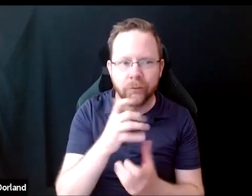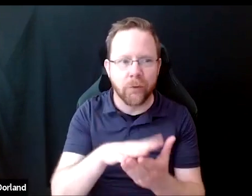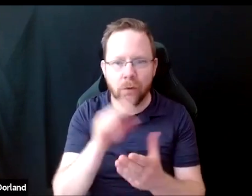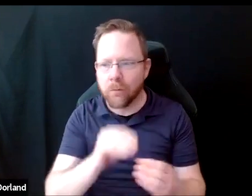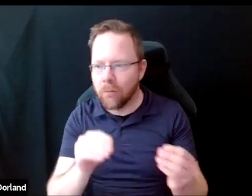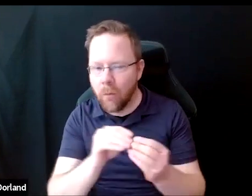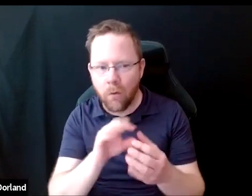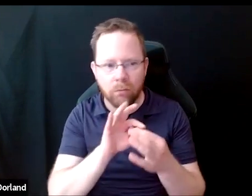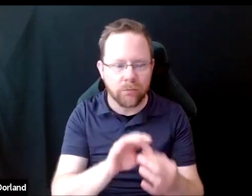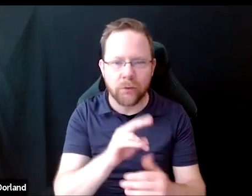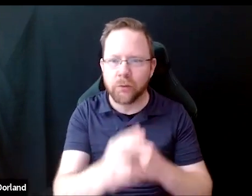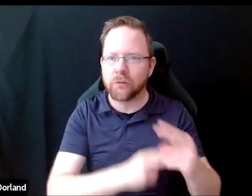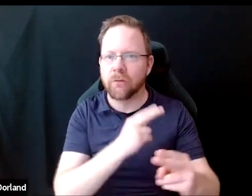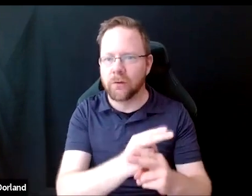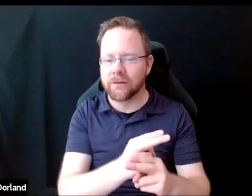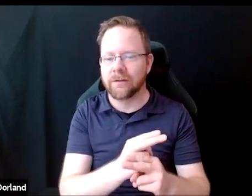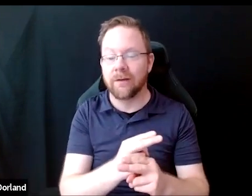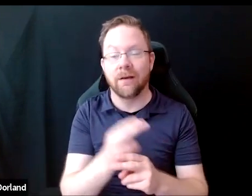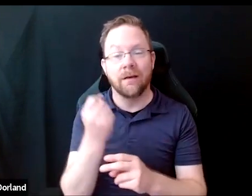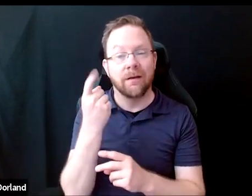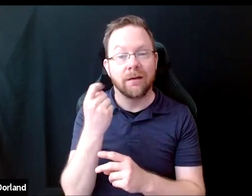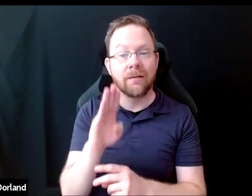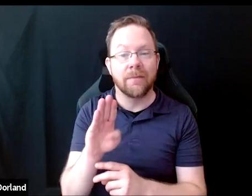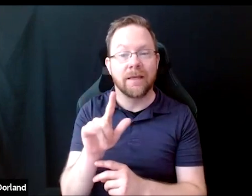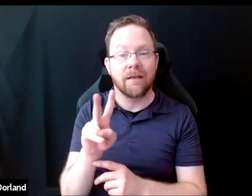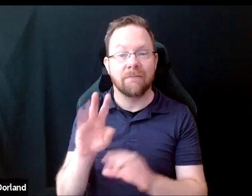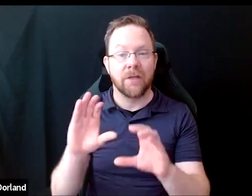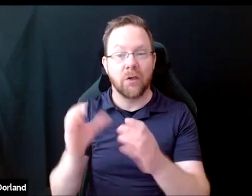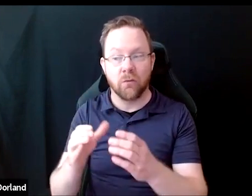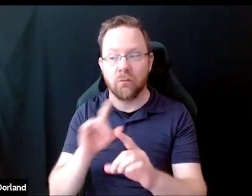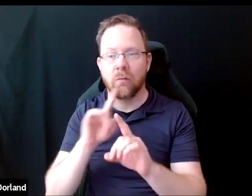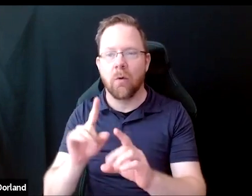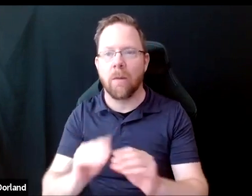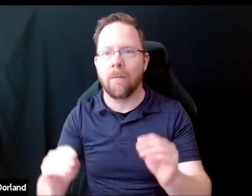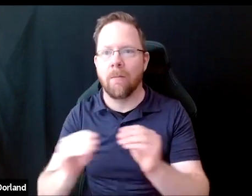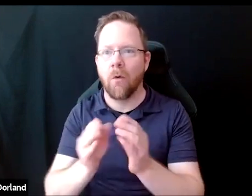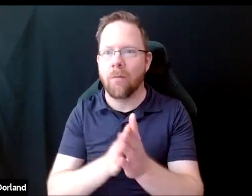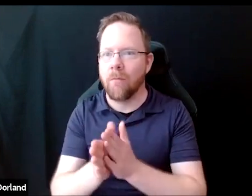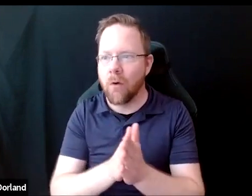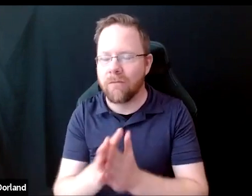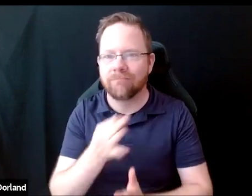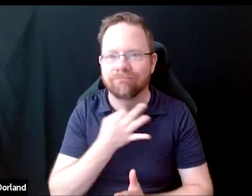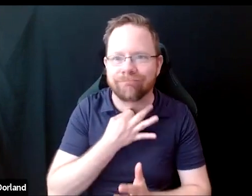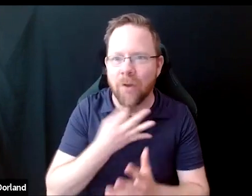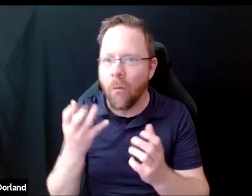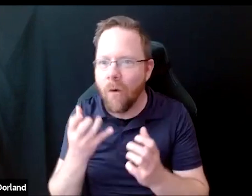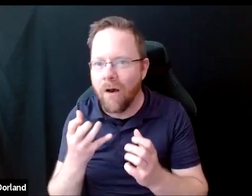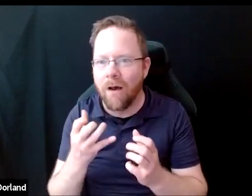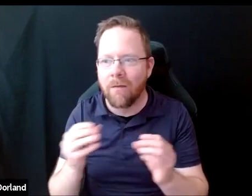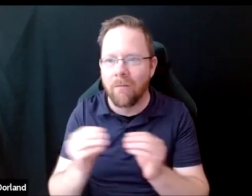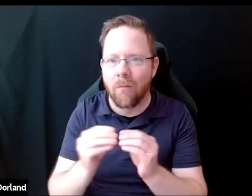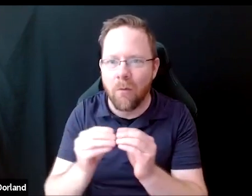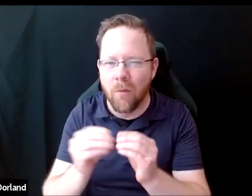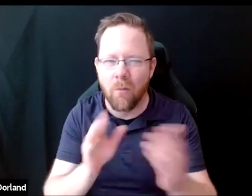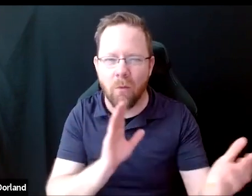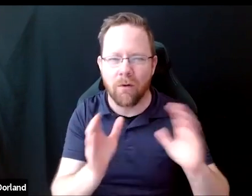to the sonifications, but the blind low vision group reported being more motivated to do so than their sighted